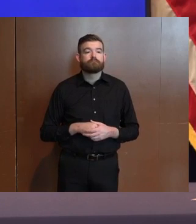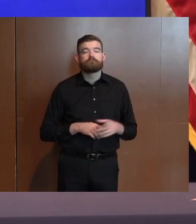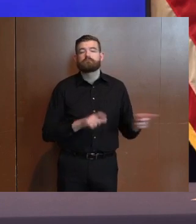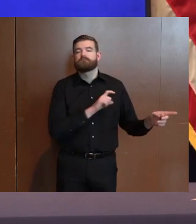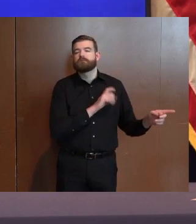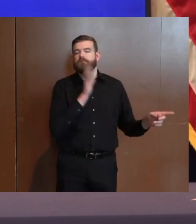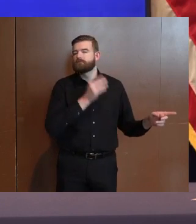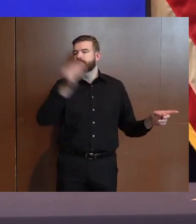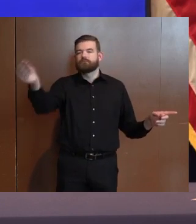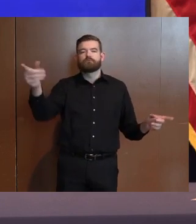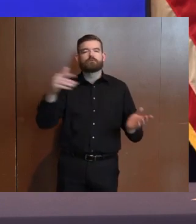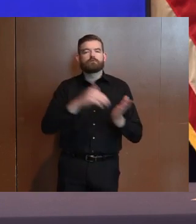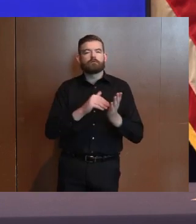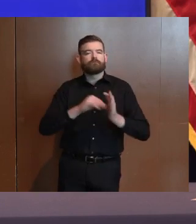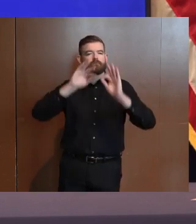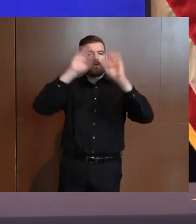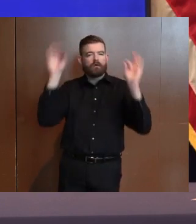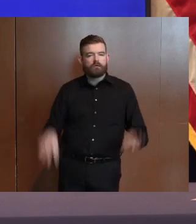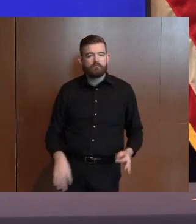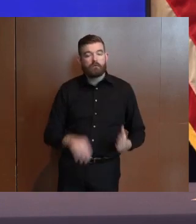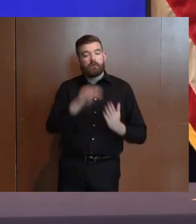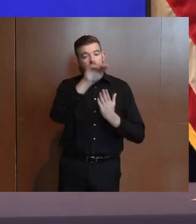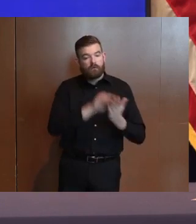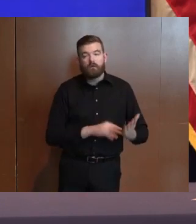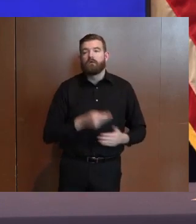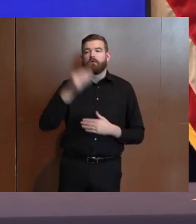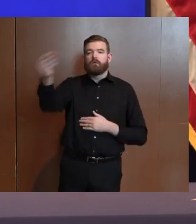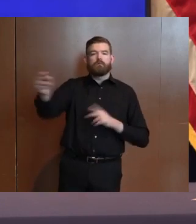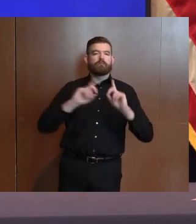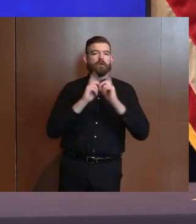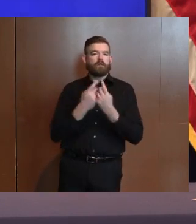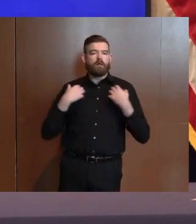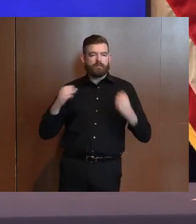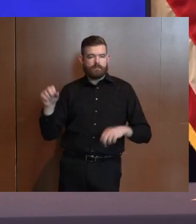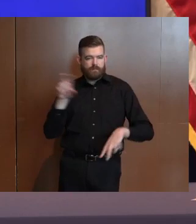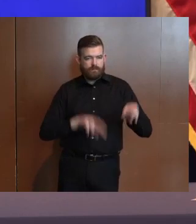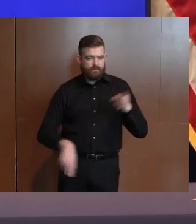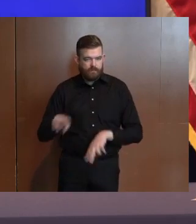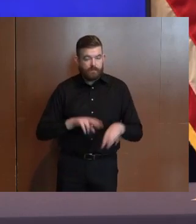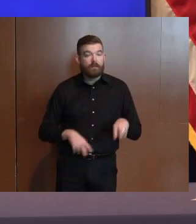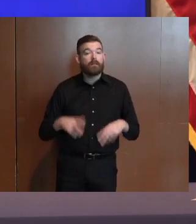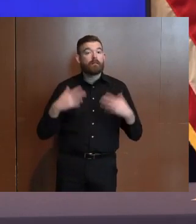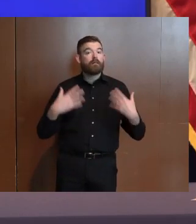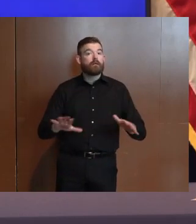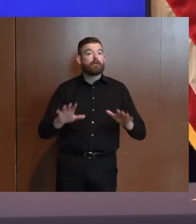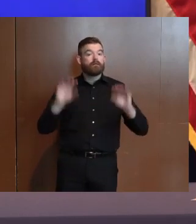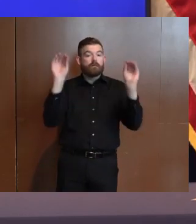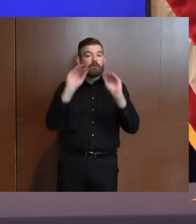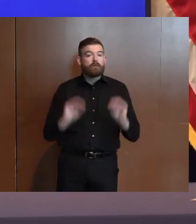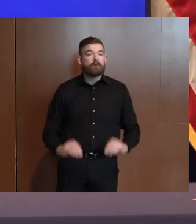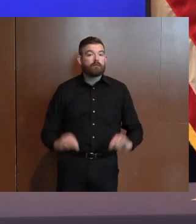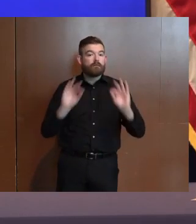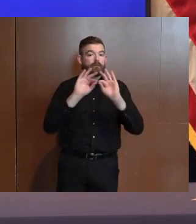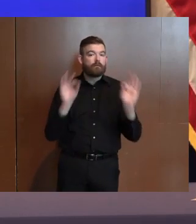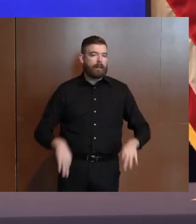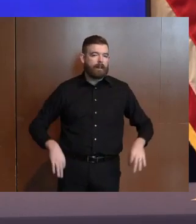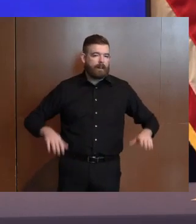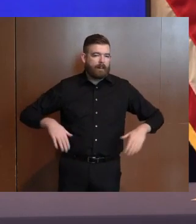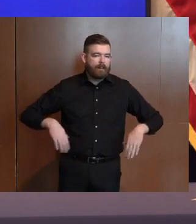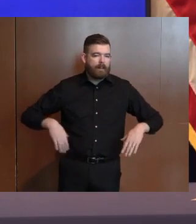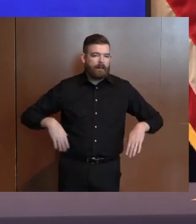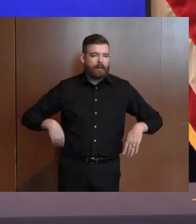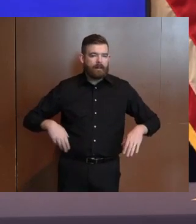Department of Health as to the parameters of that form. Yeah, we said DCA earlier. It's Division of Consumer Affairs, Department of Consumer Affairs. Little DCA,